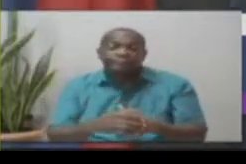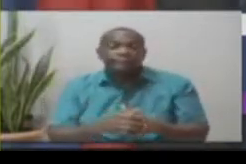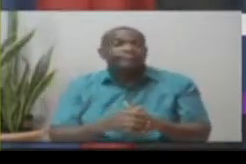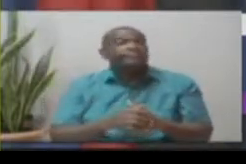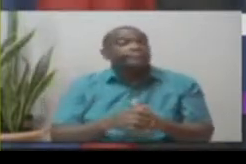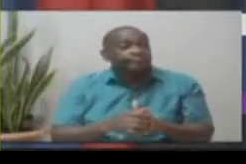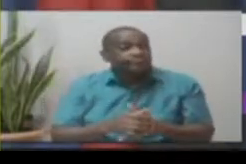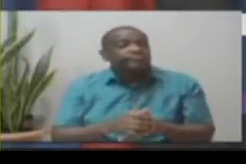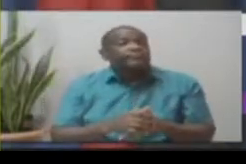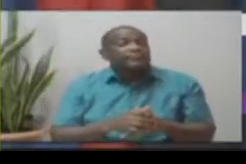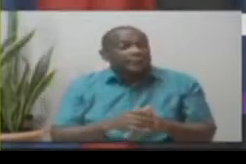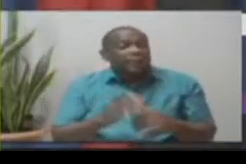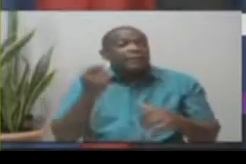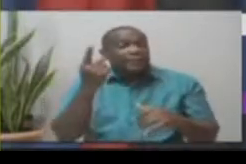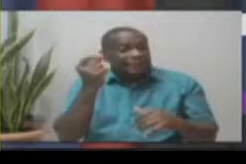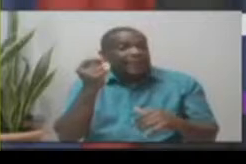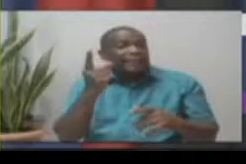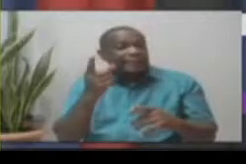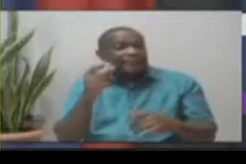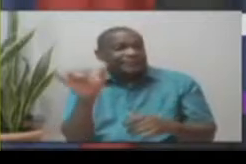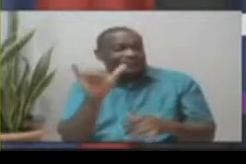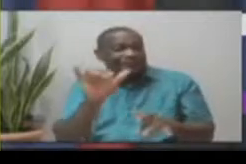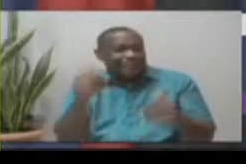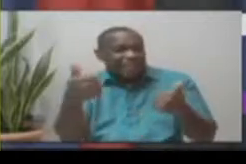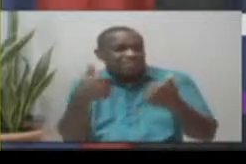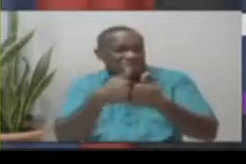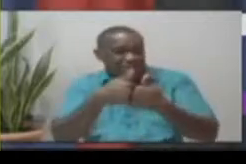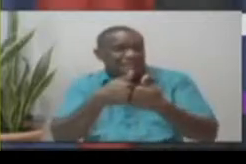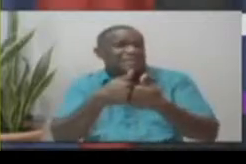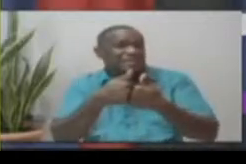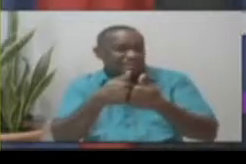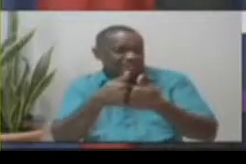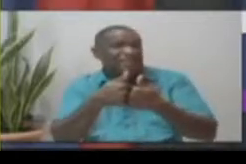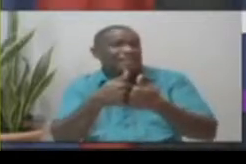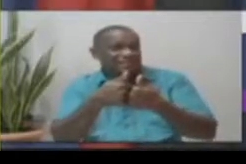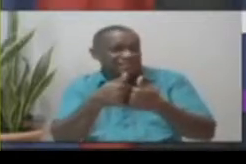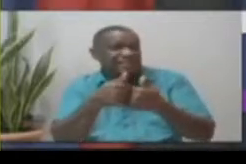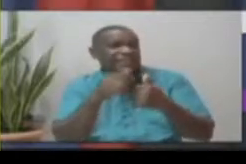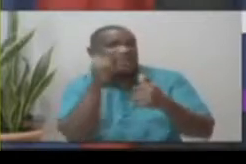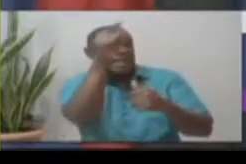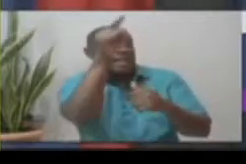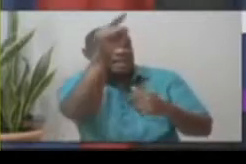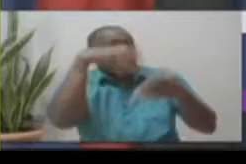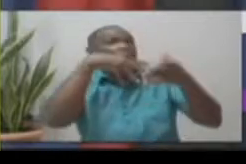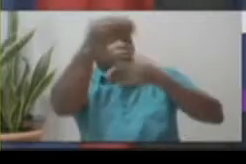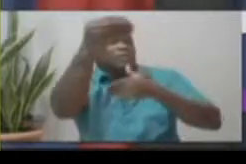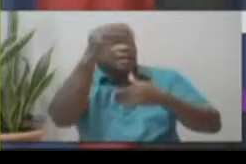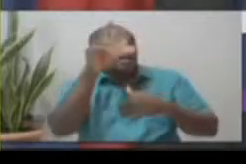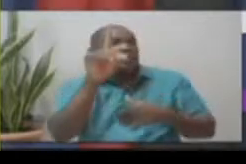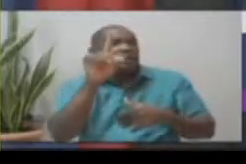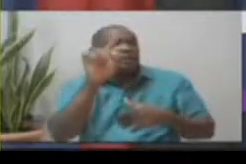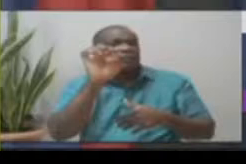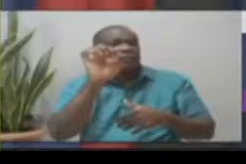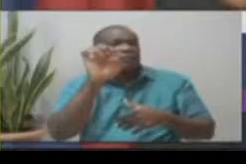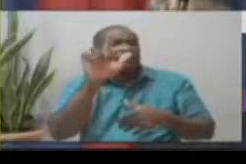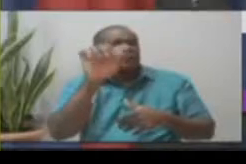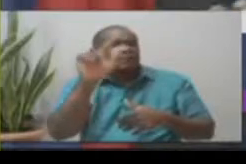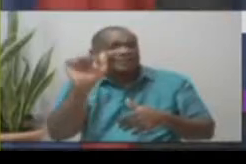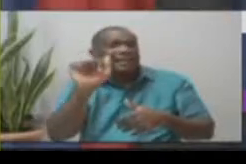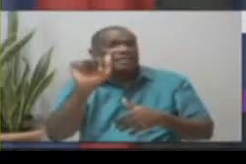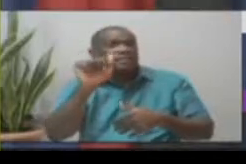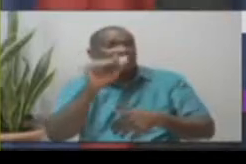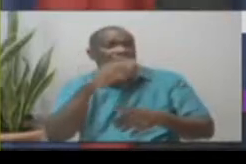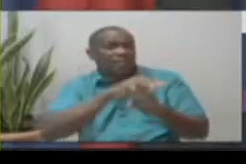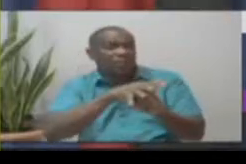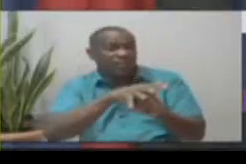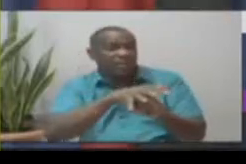same challenge that exists now with the Delta virus outside is the same frightening challenge that existed with COVID-19